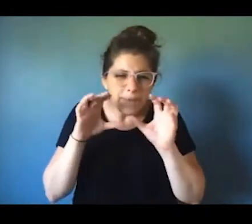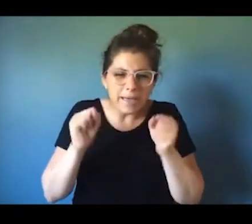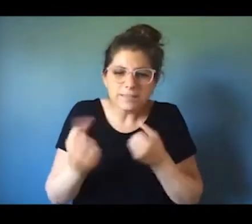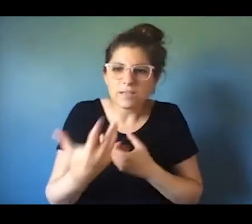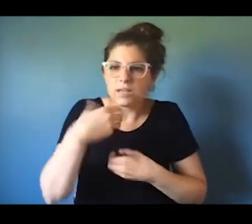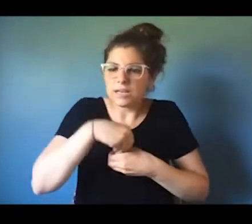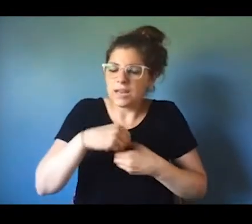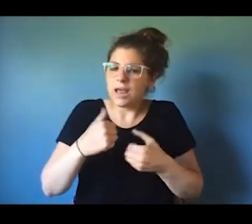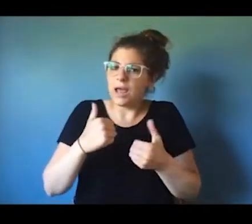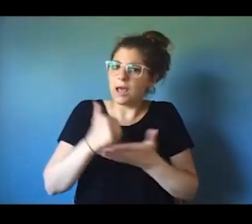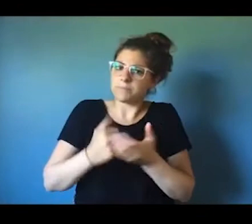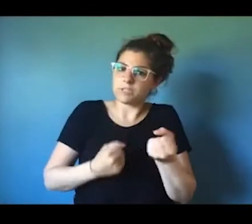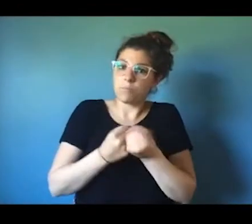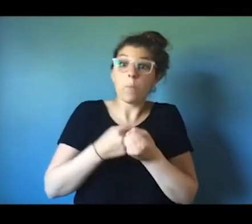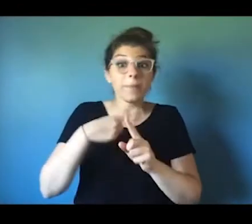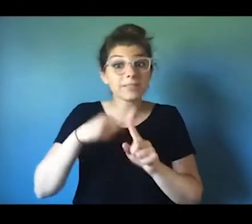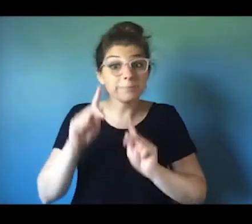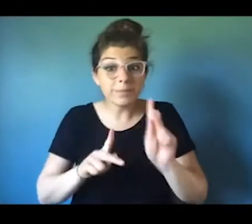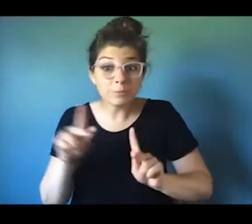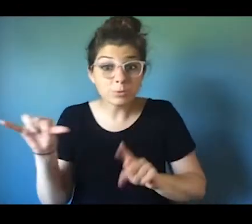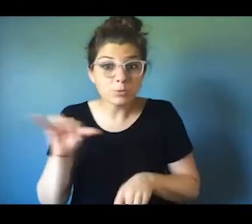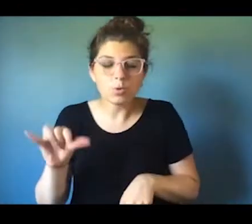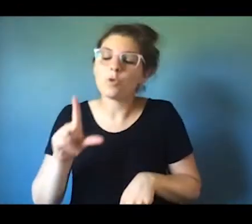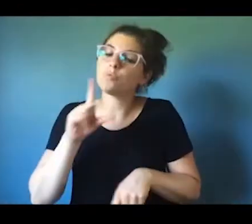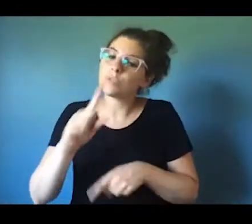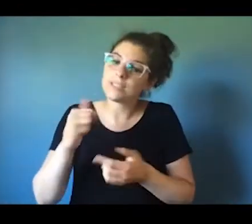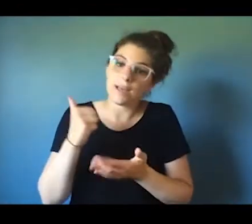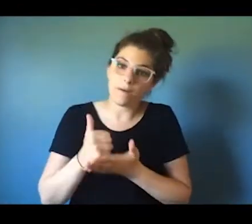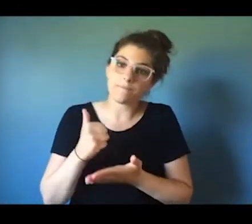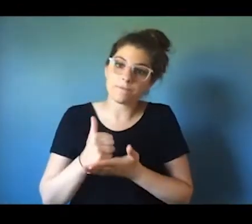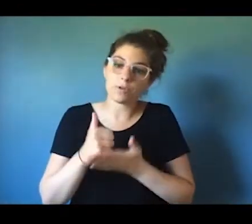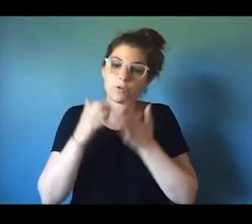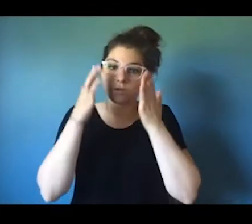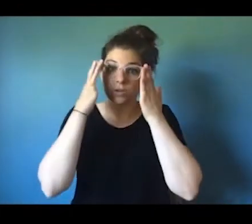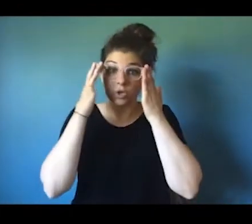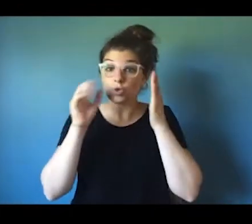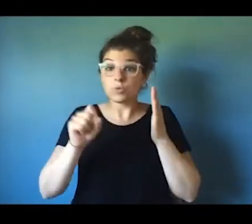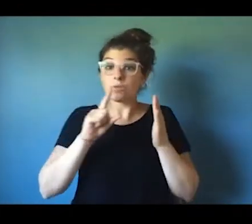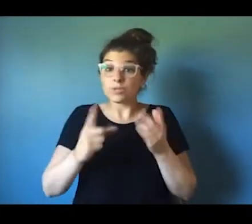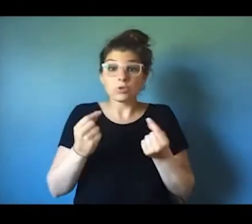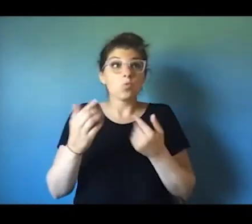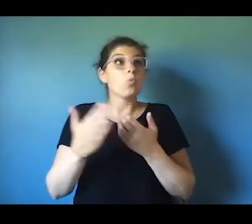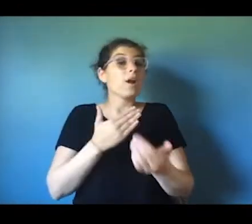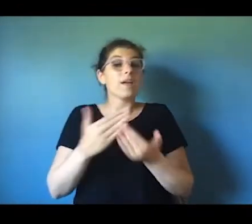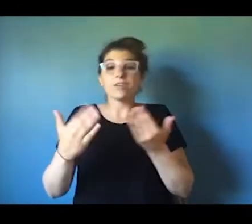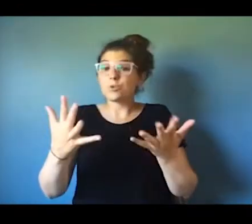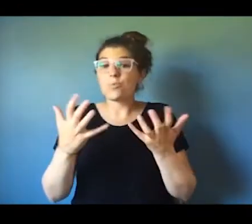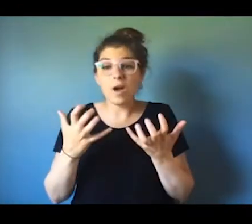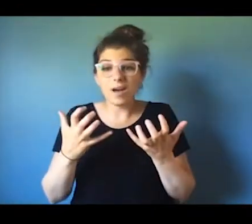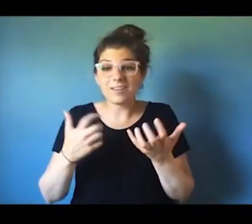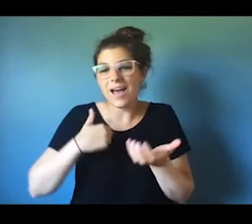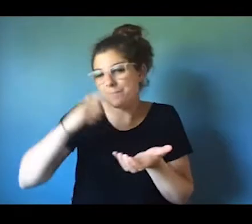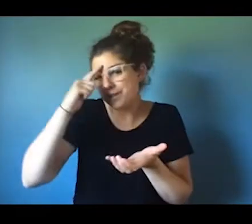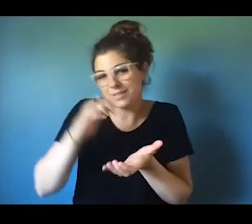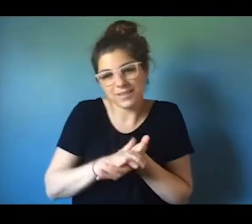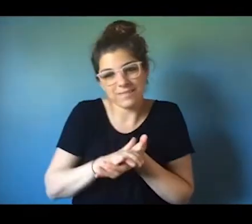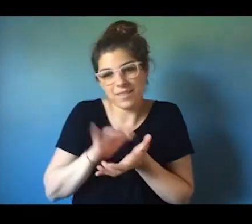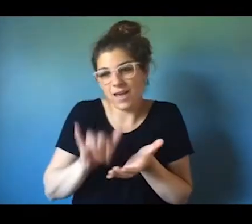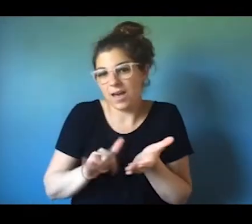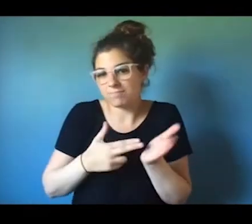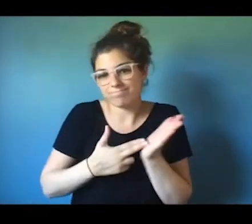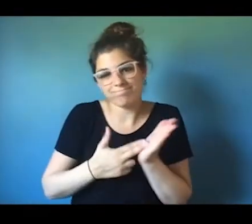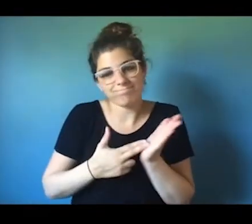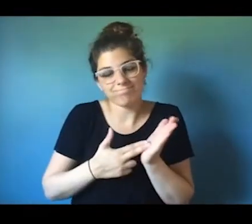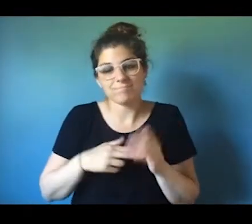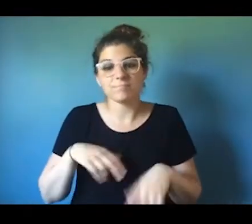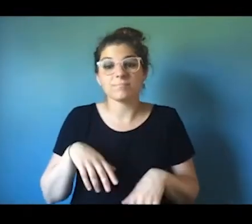accommodations, everything that's out there is just incredible. Not to mention people that are out there as well that can be so helpful. You can really do whatever you